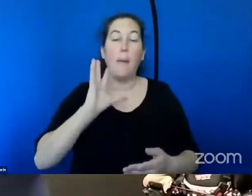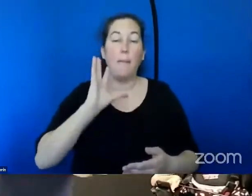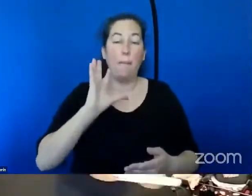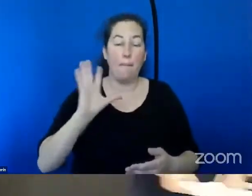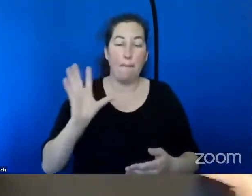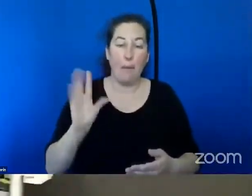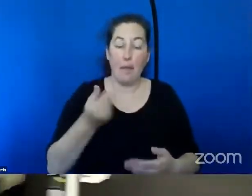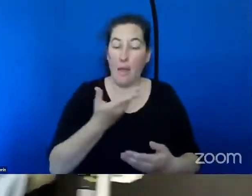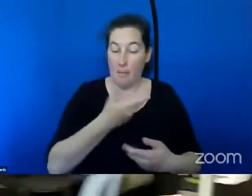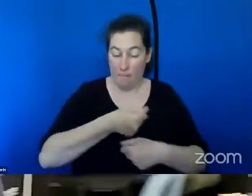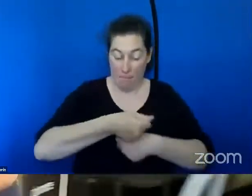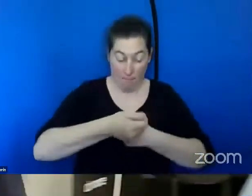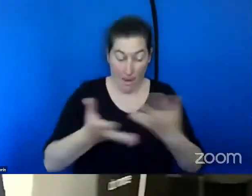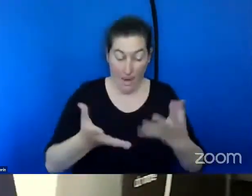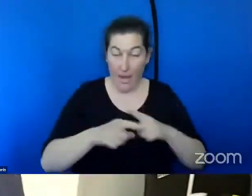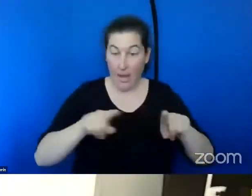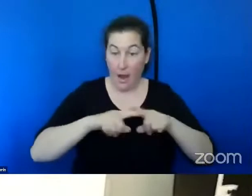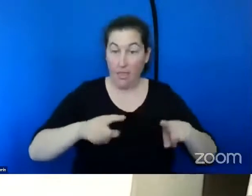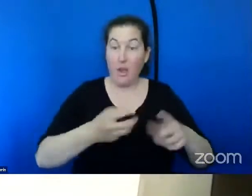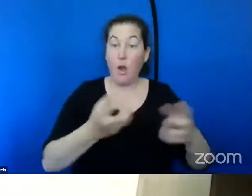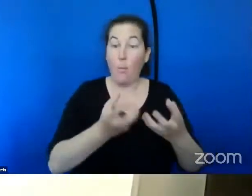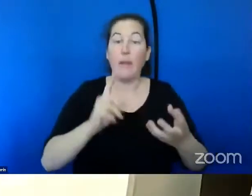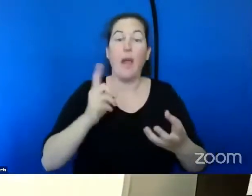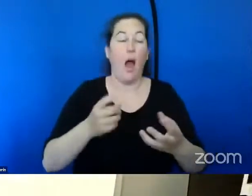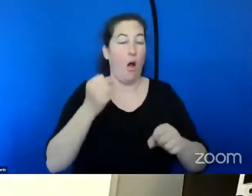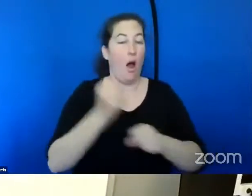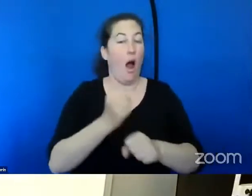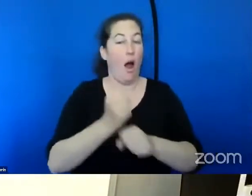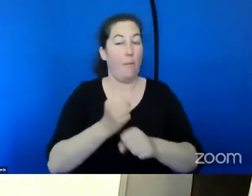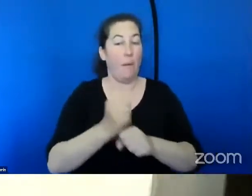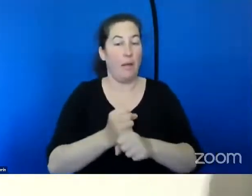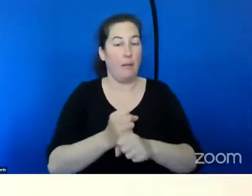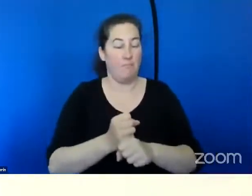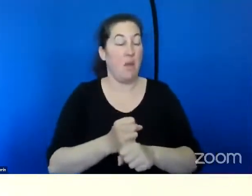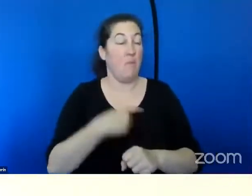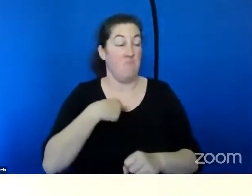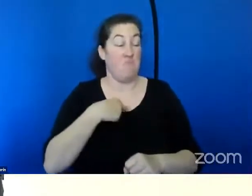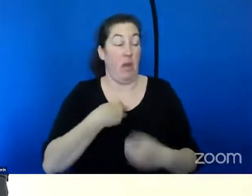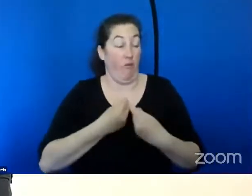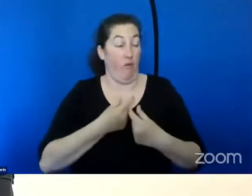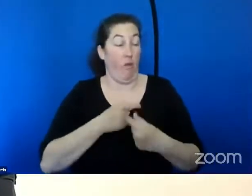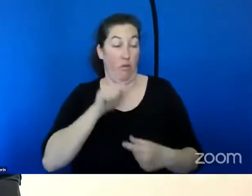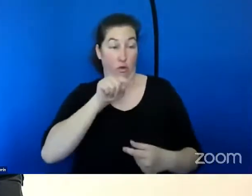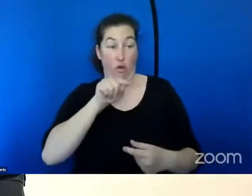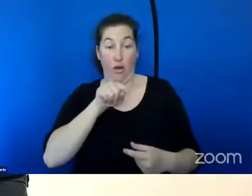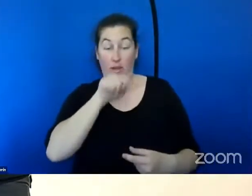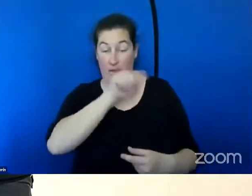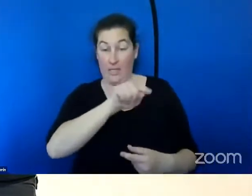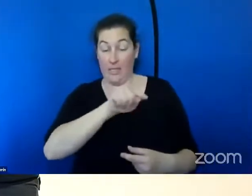This is always interesting to see when the users rotate the wrist.